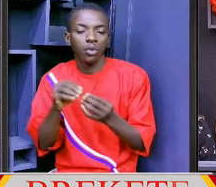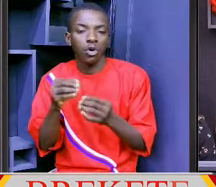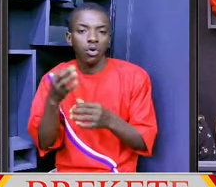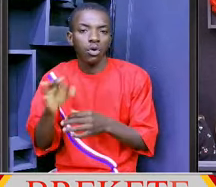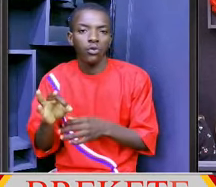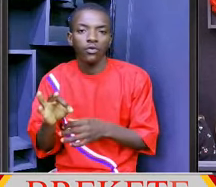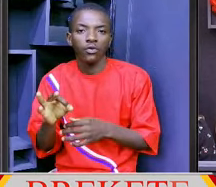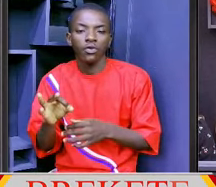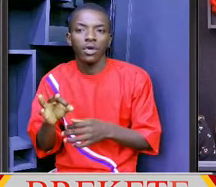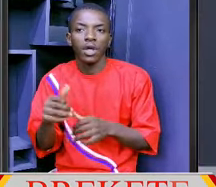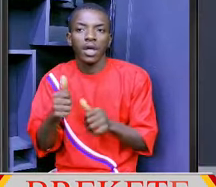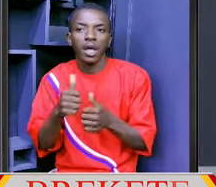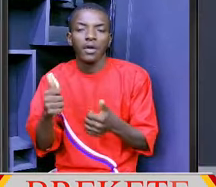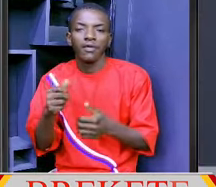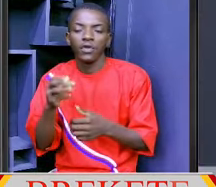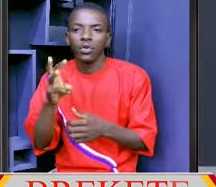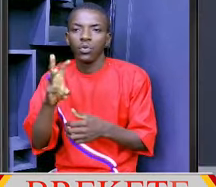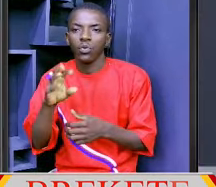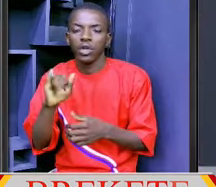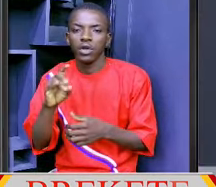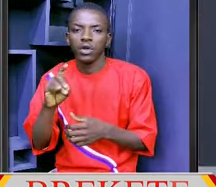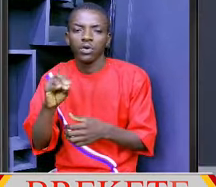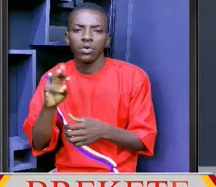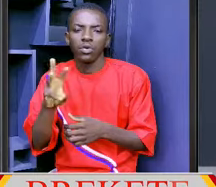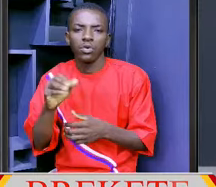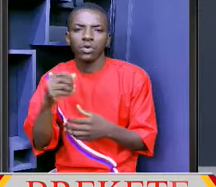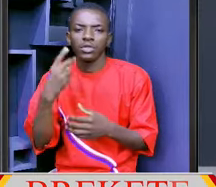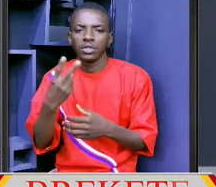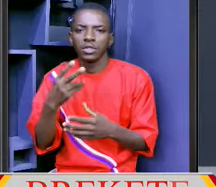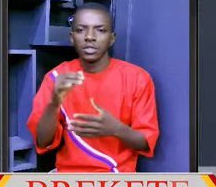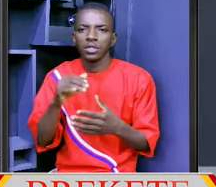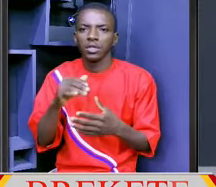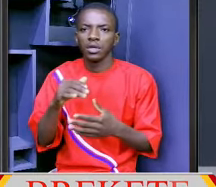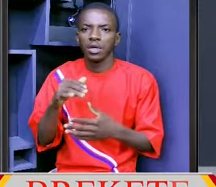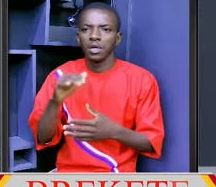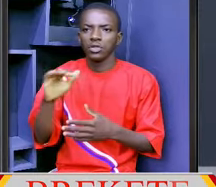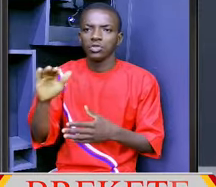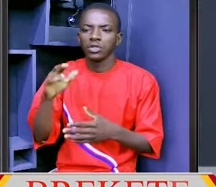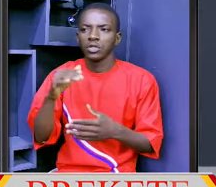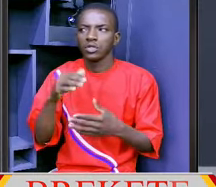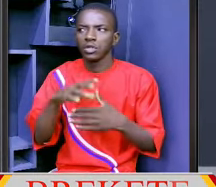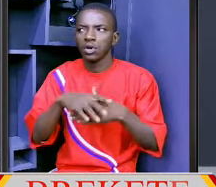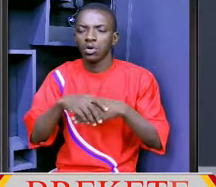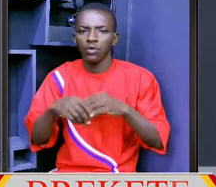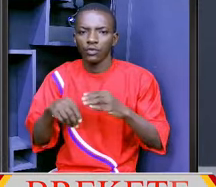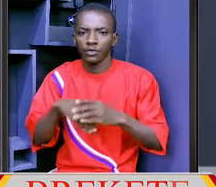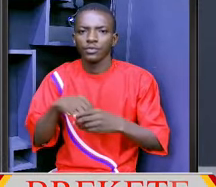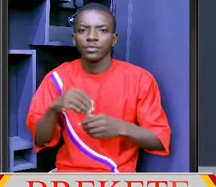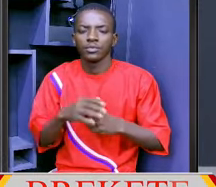of every widow where you see, now her children be her companion.